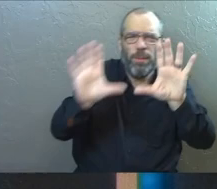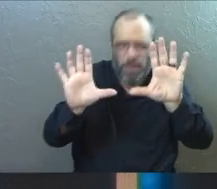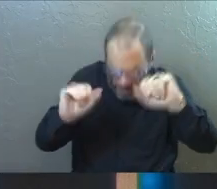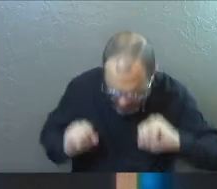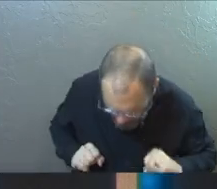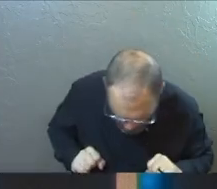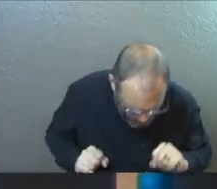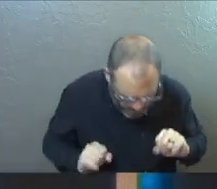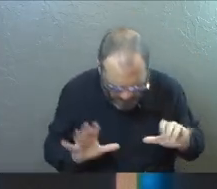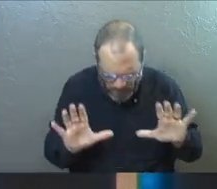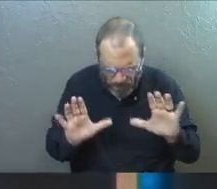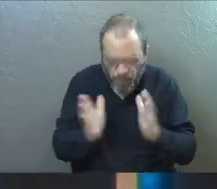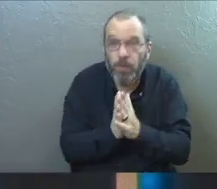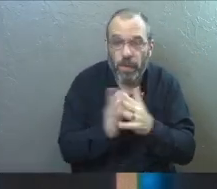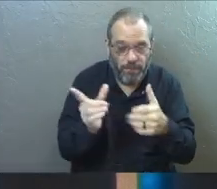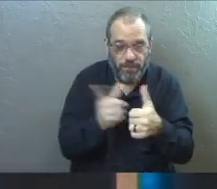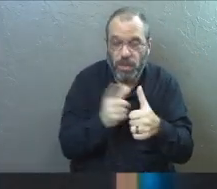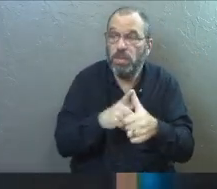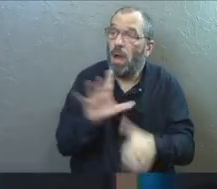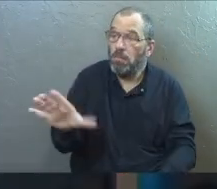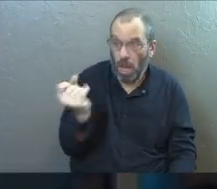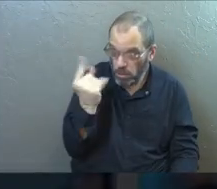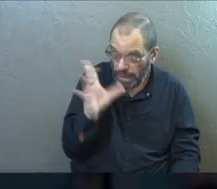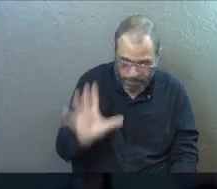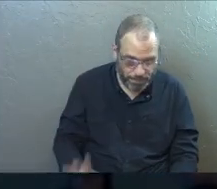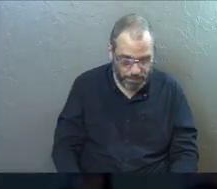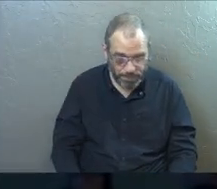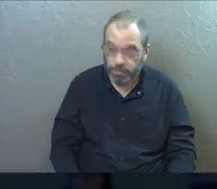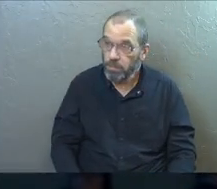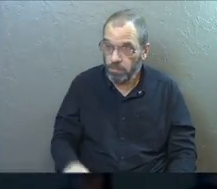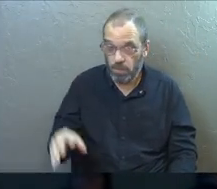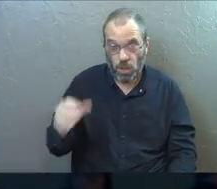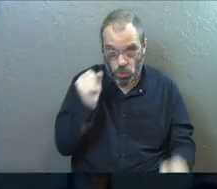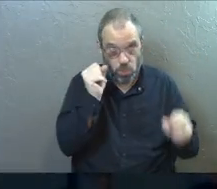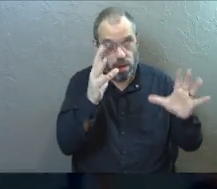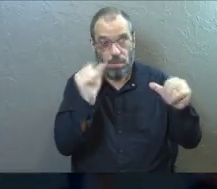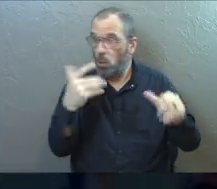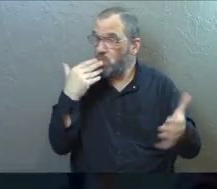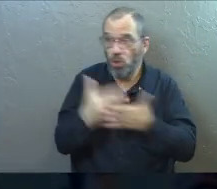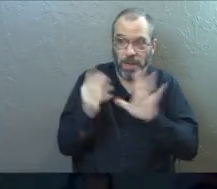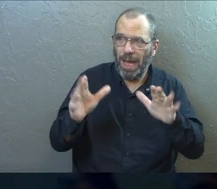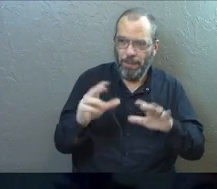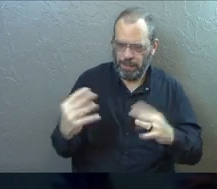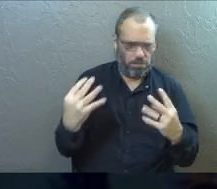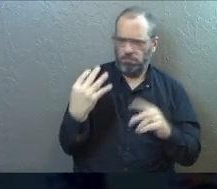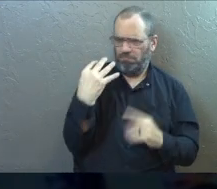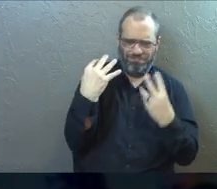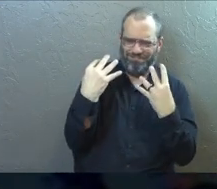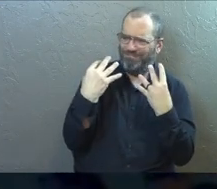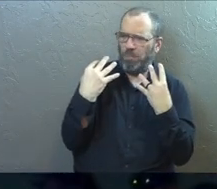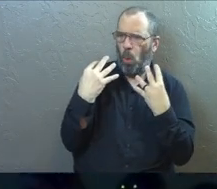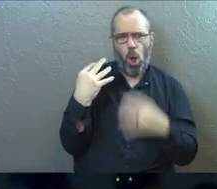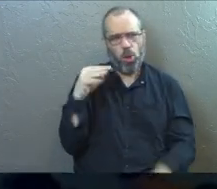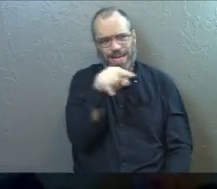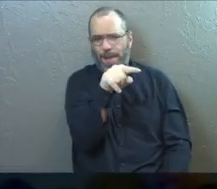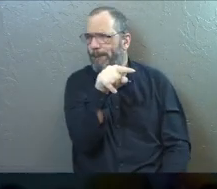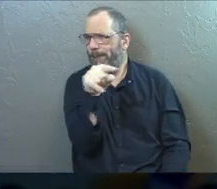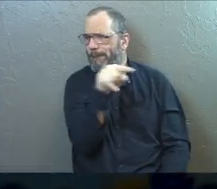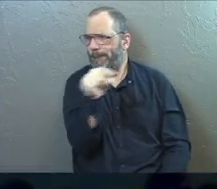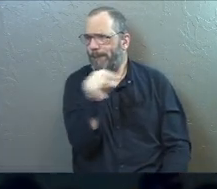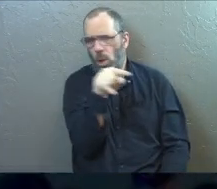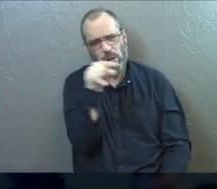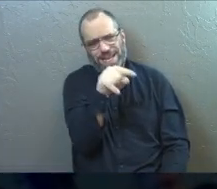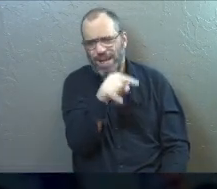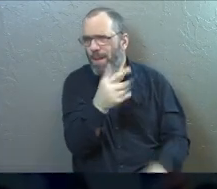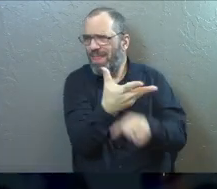here, okay? Few things. First, he's like, you need to understand. You're standing in amazement, and that's great, but don't look at us in amazement. Look at him,